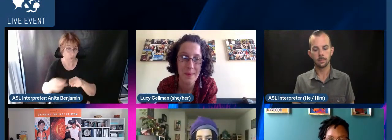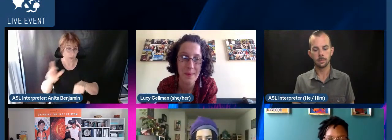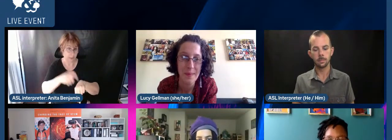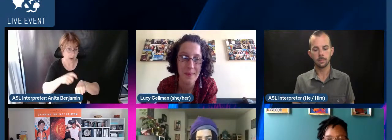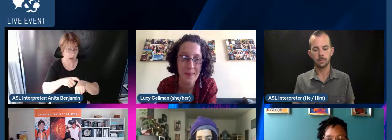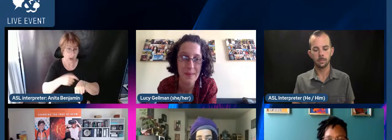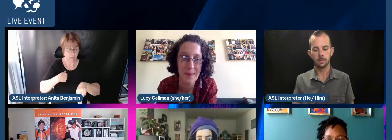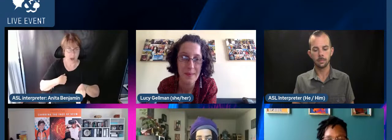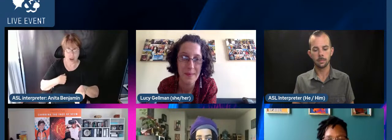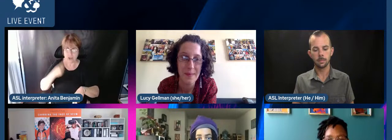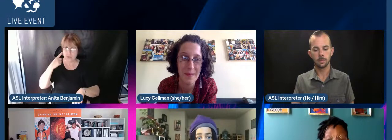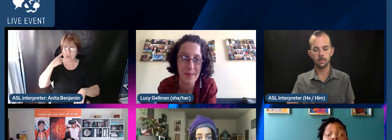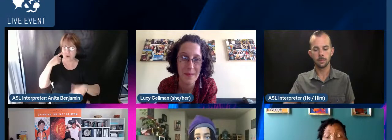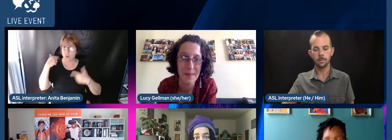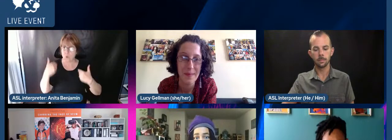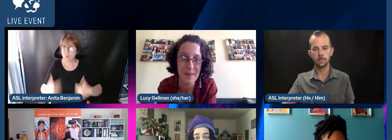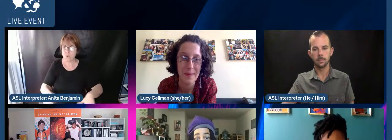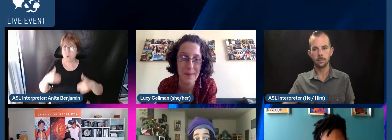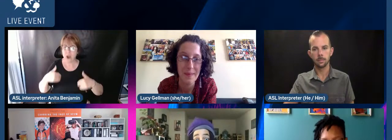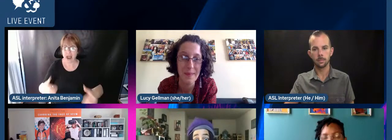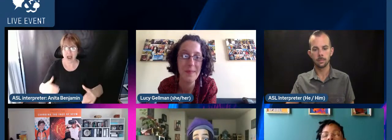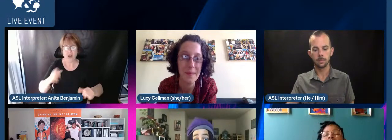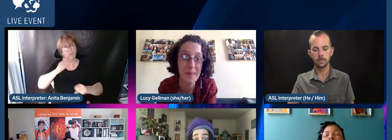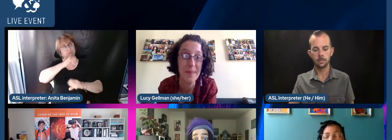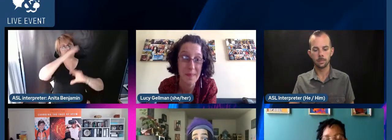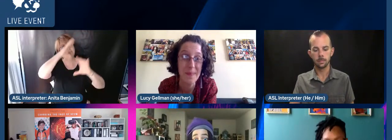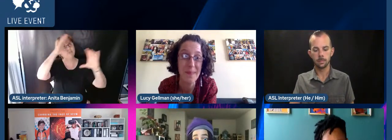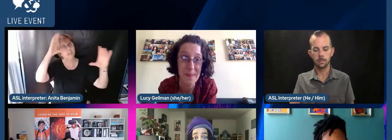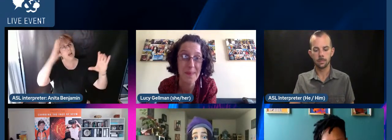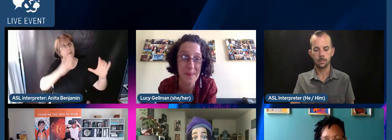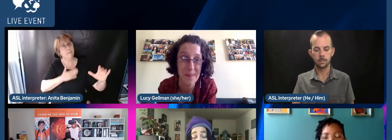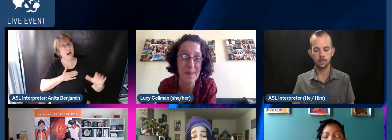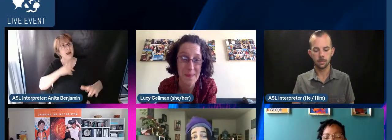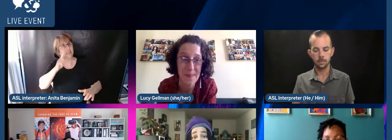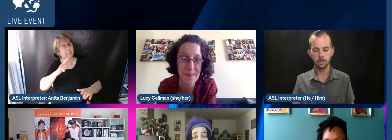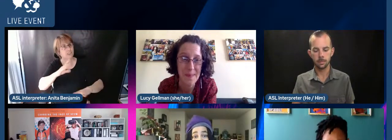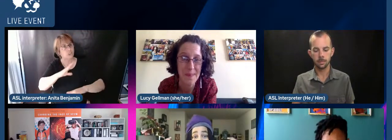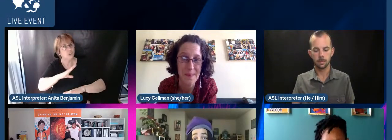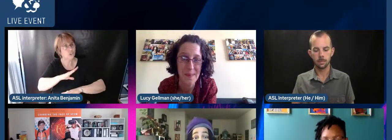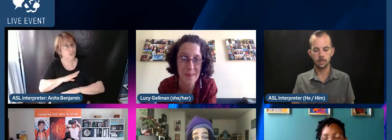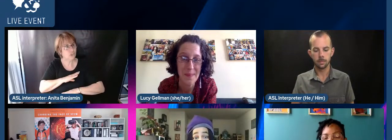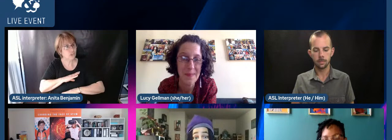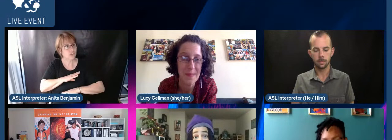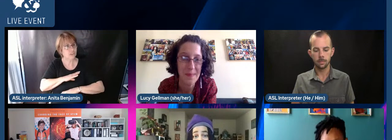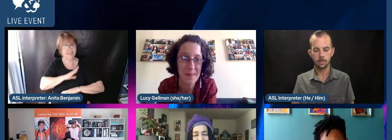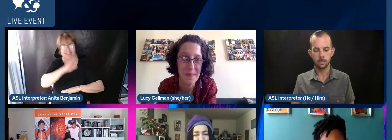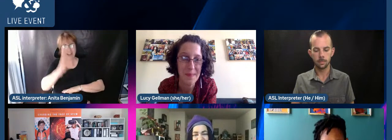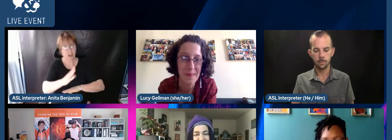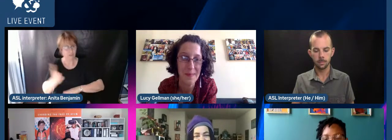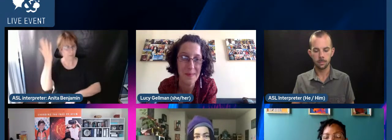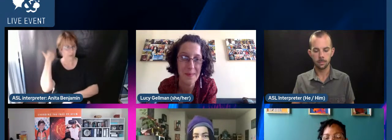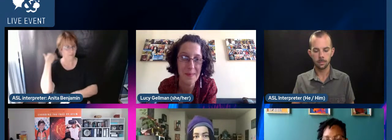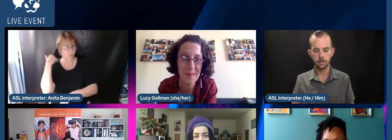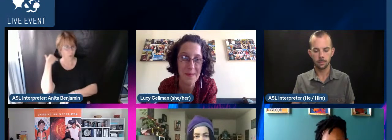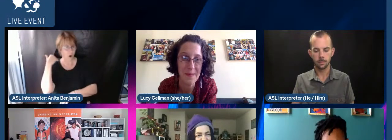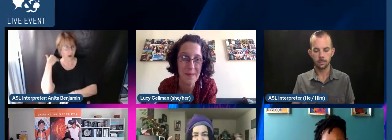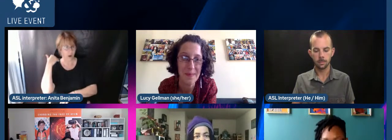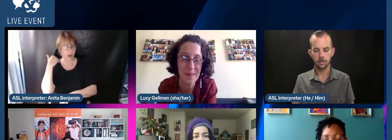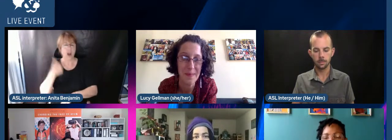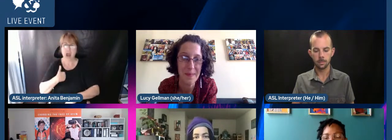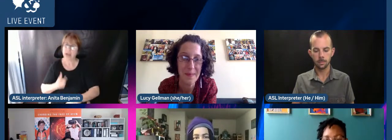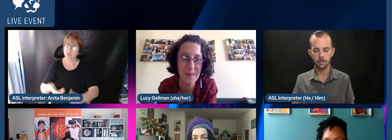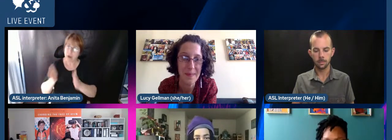was actually in this magic world where my needs were being served in ways they had never been served without me asking for it,